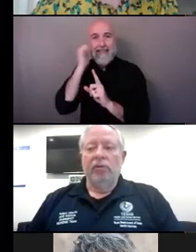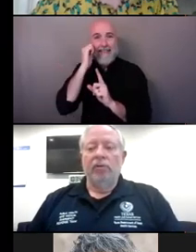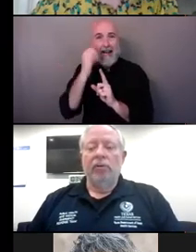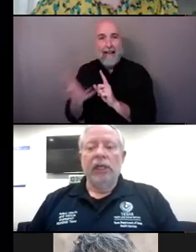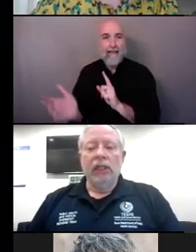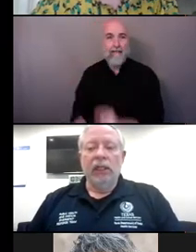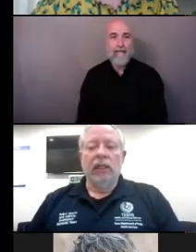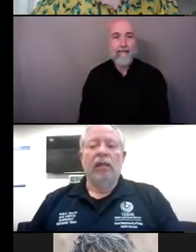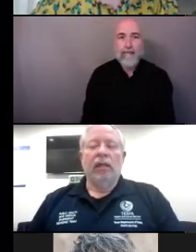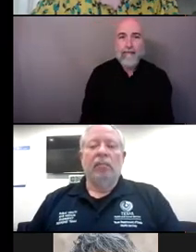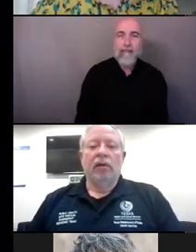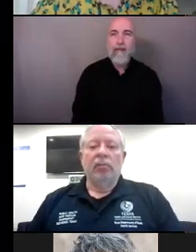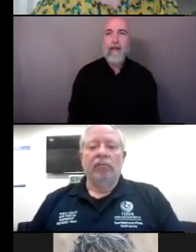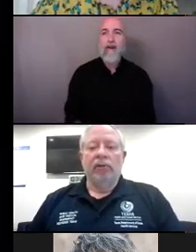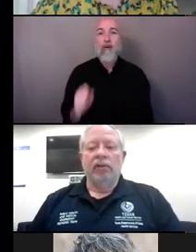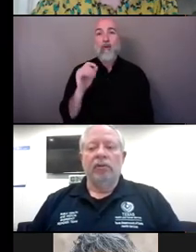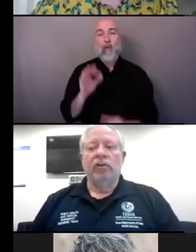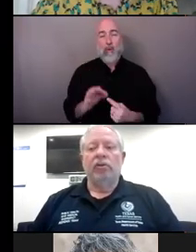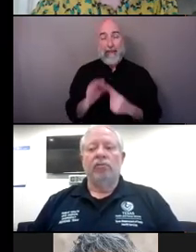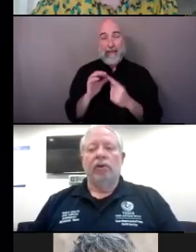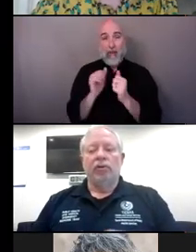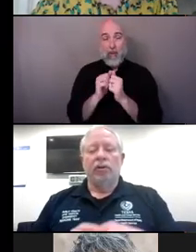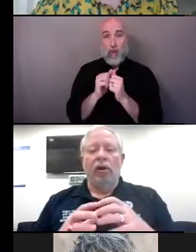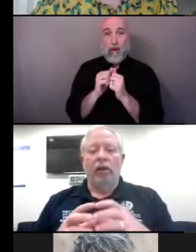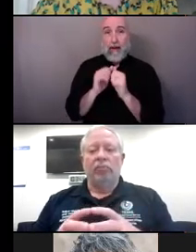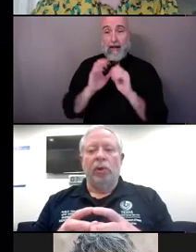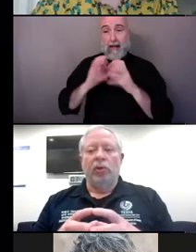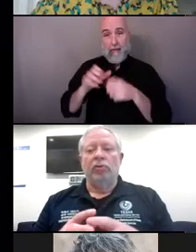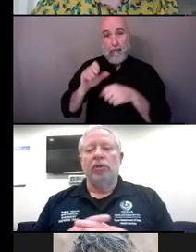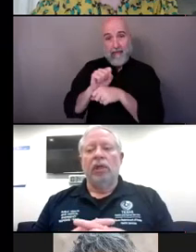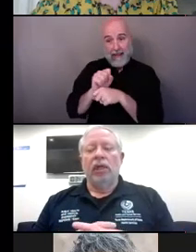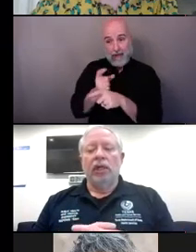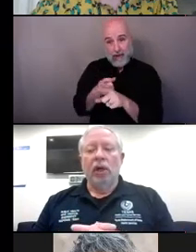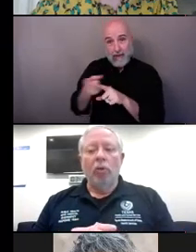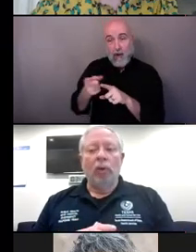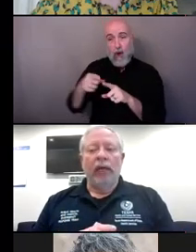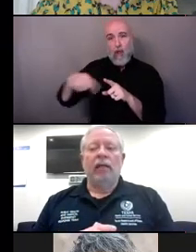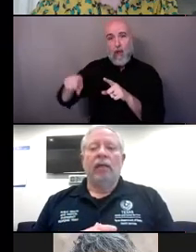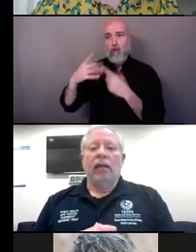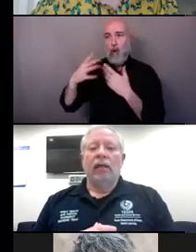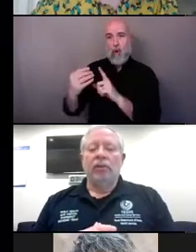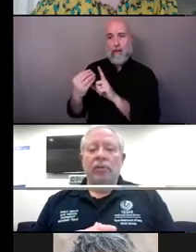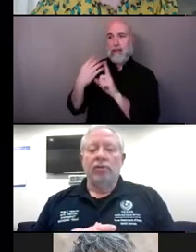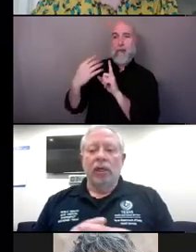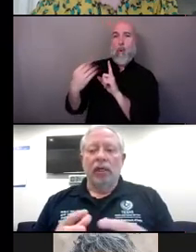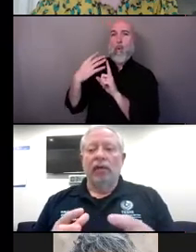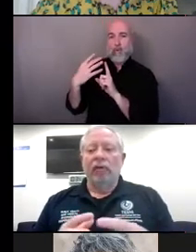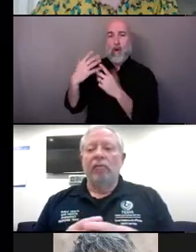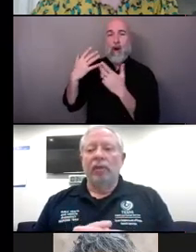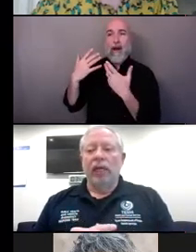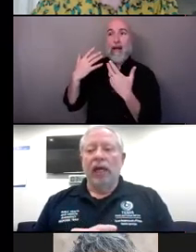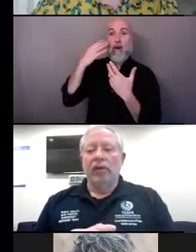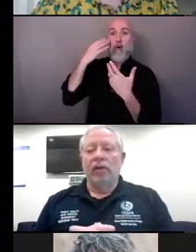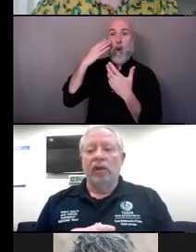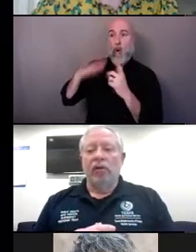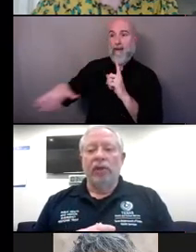basis. So uniquely among professions, those folks are exposed in a known way to an